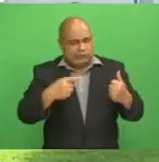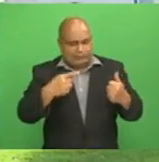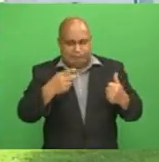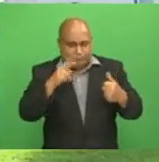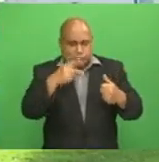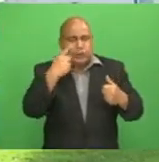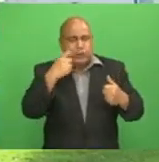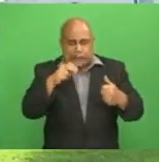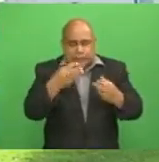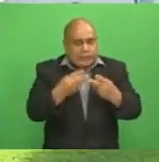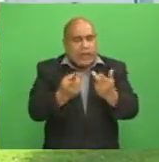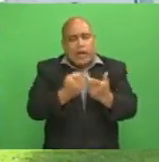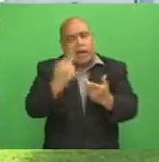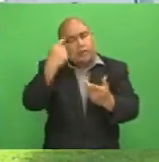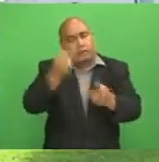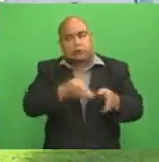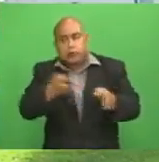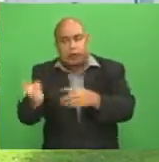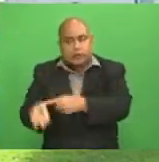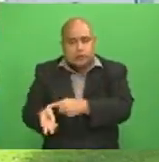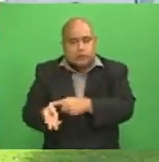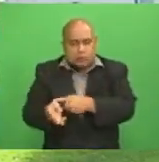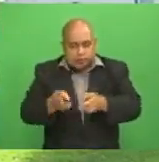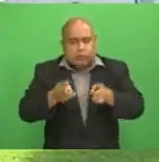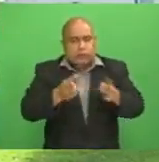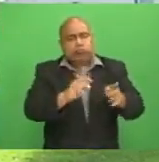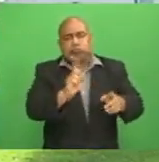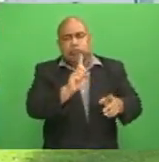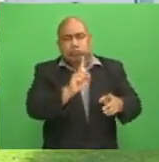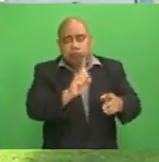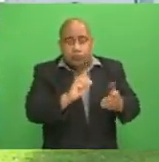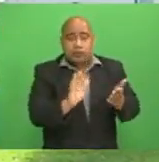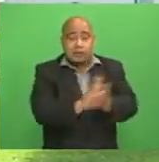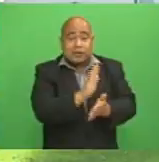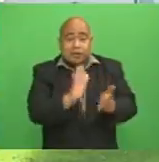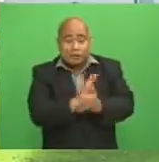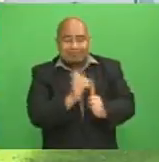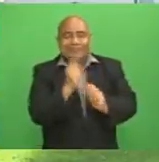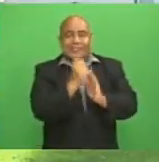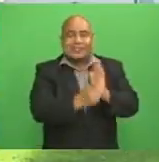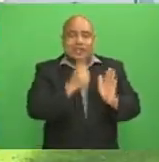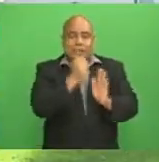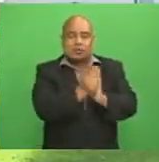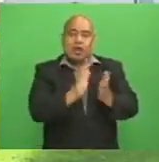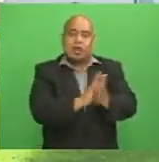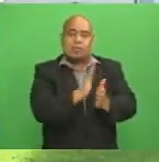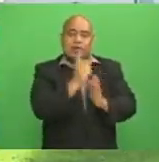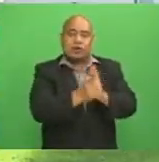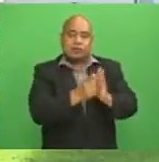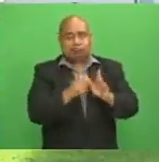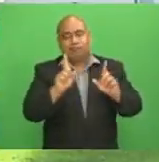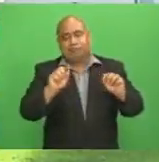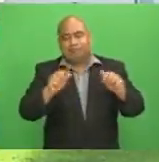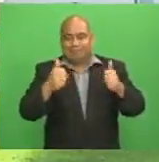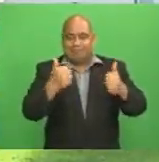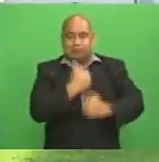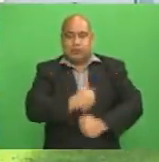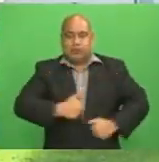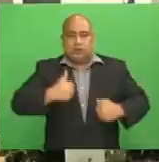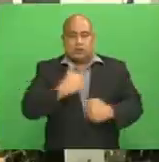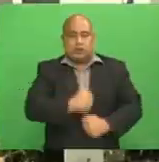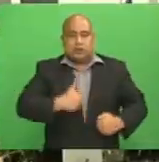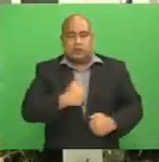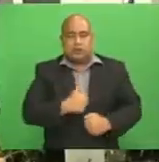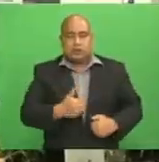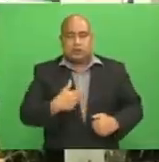health happy hour is about doing something that you absolutely enjoy, that is absolutely fantastic, without the use of any